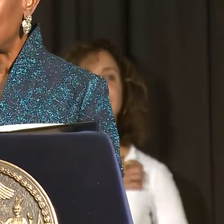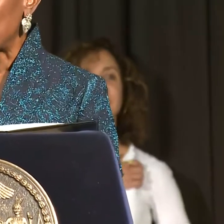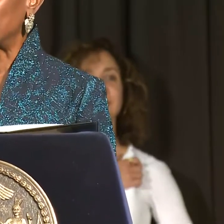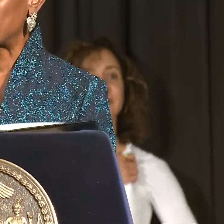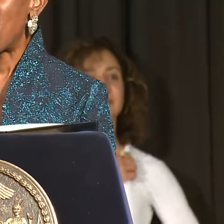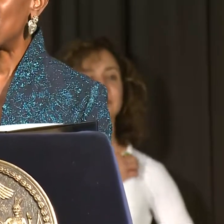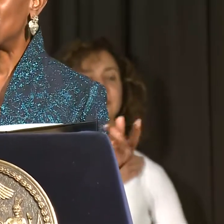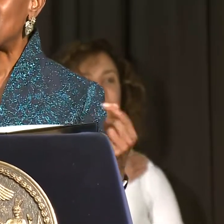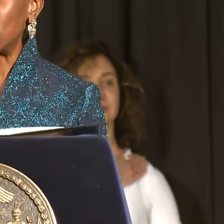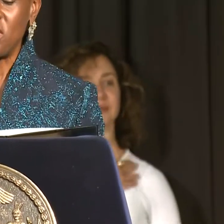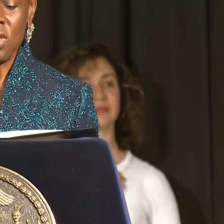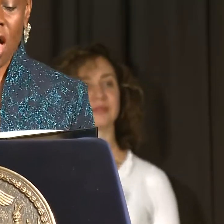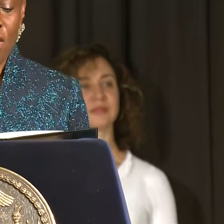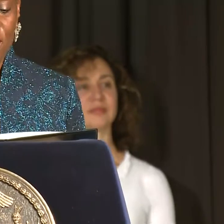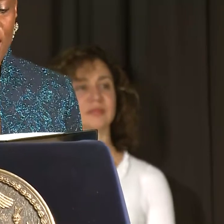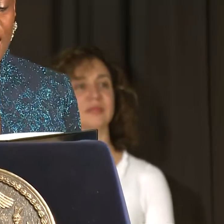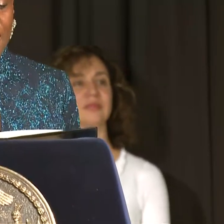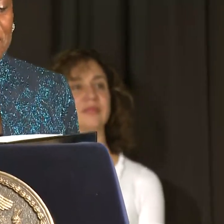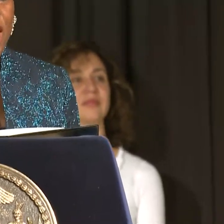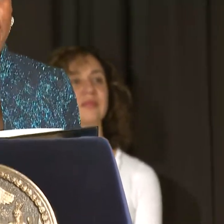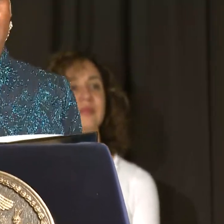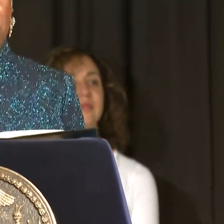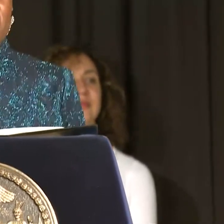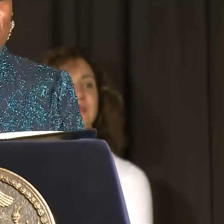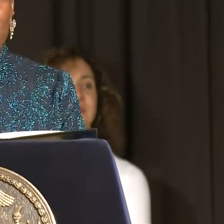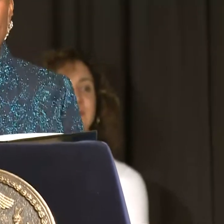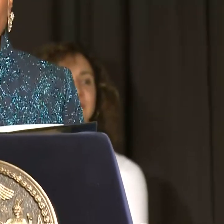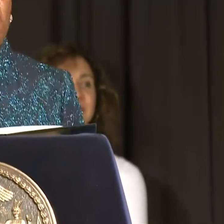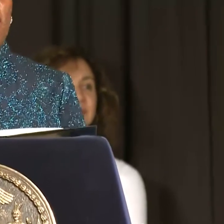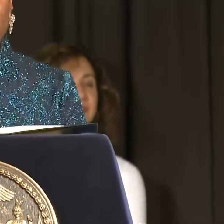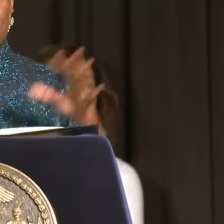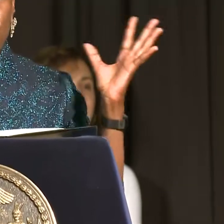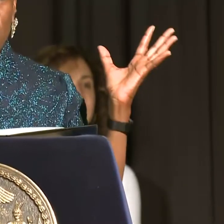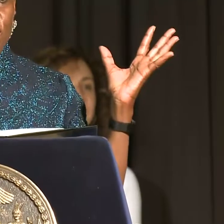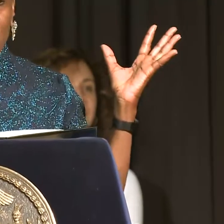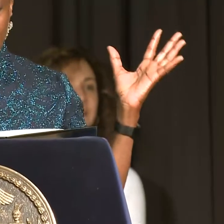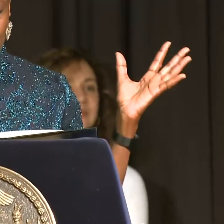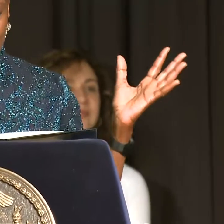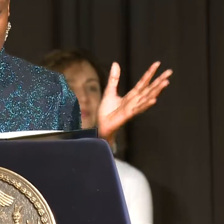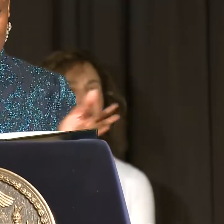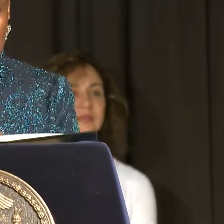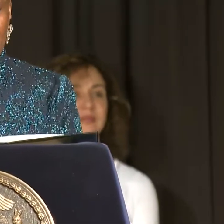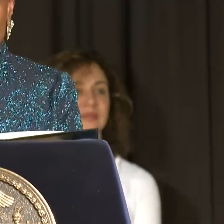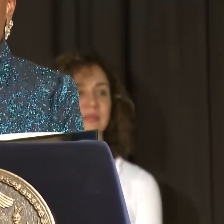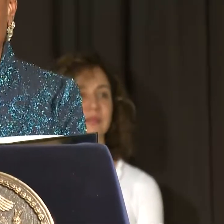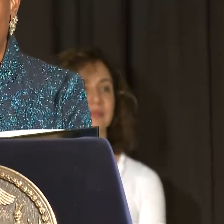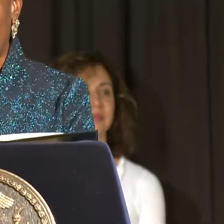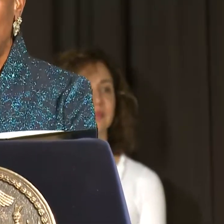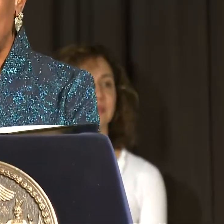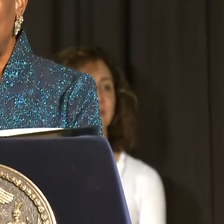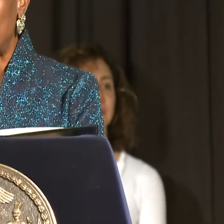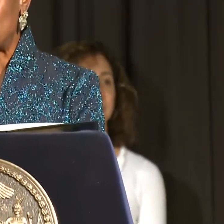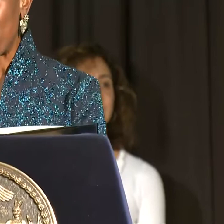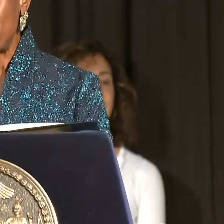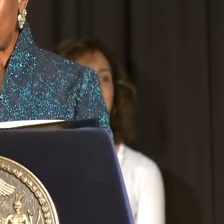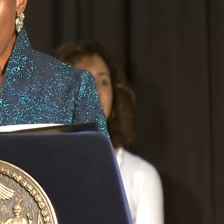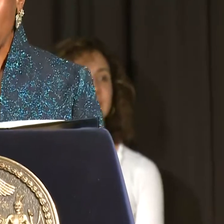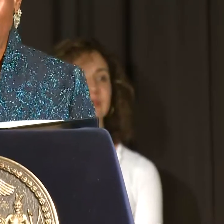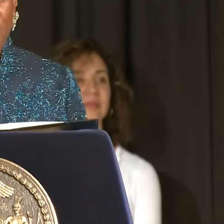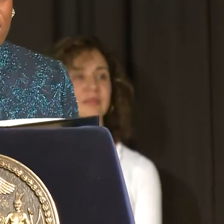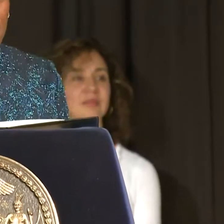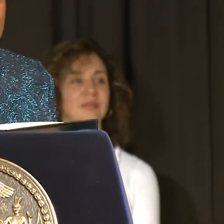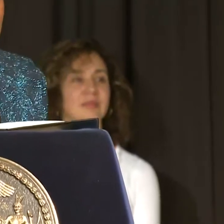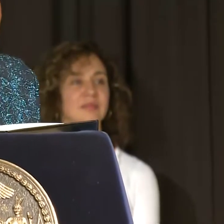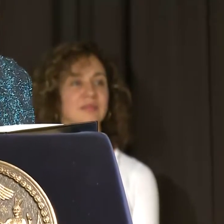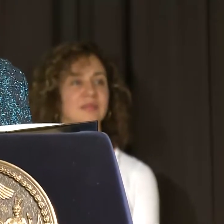yourself or you can call for someone you love. And help is available in more than 200 languages. So can I count on you to spread the word